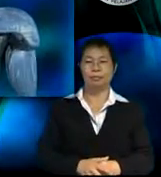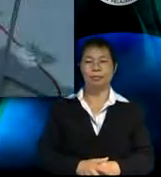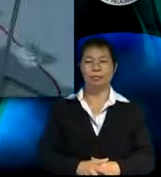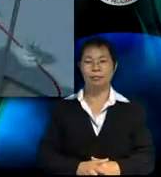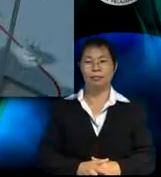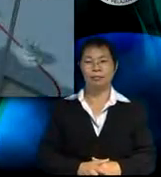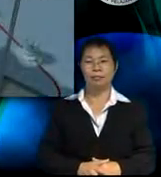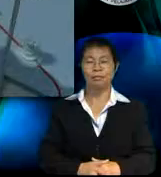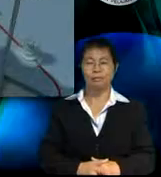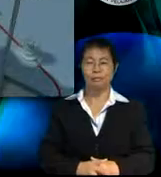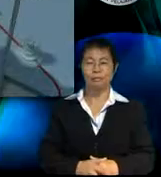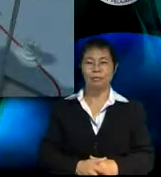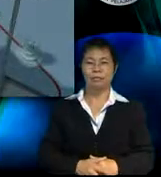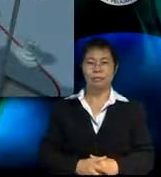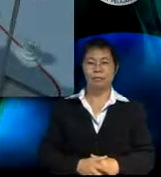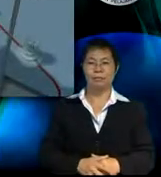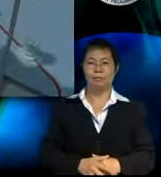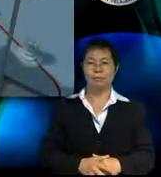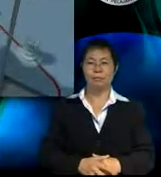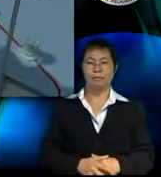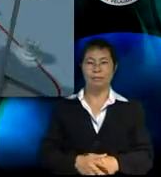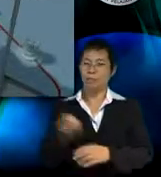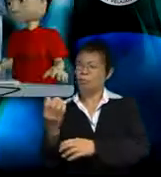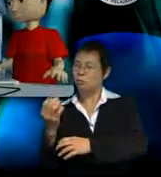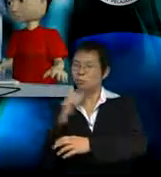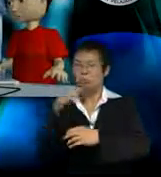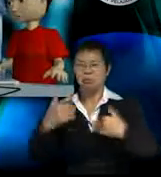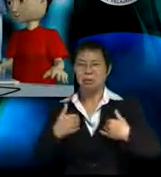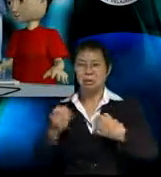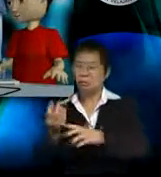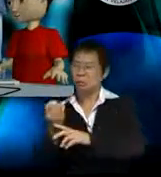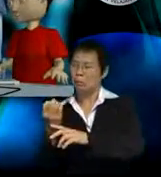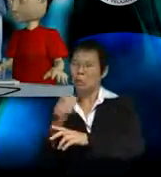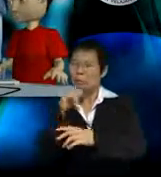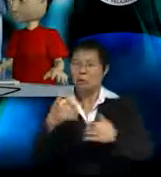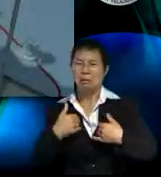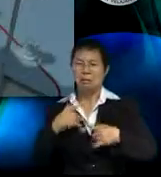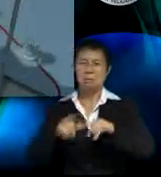battery. The bulb is not lighting up. Why?